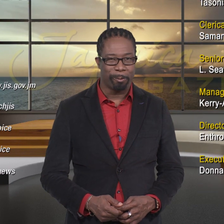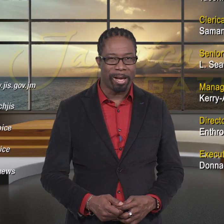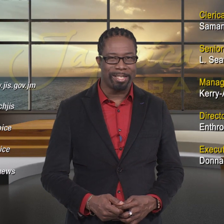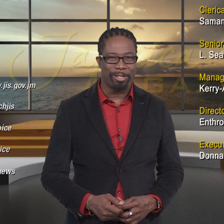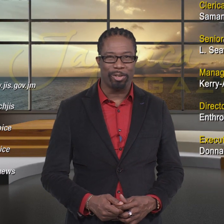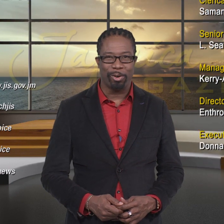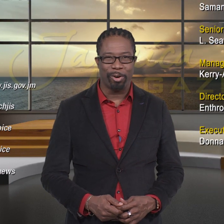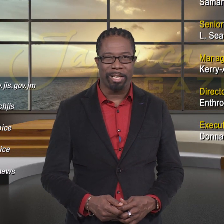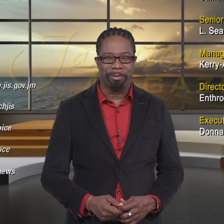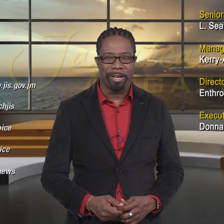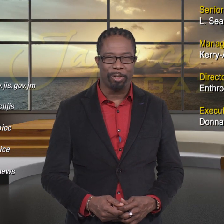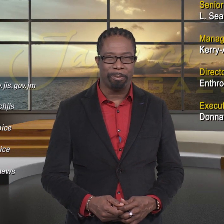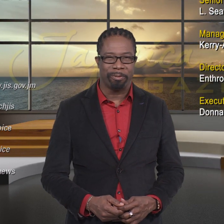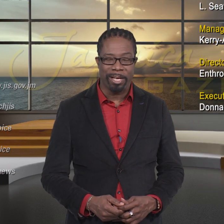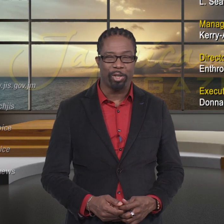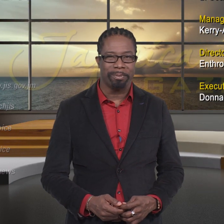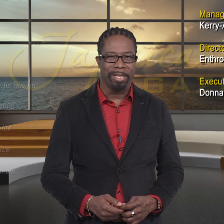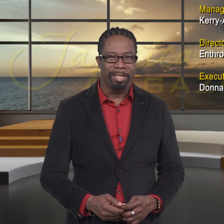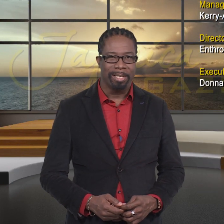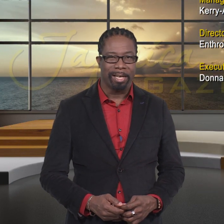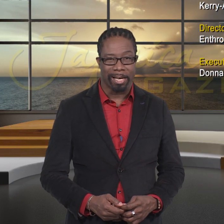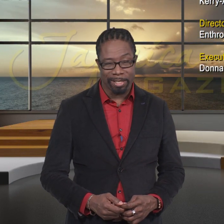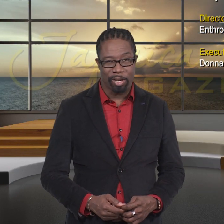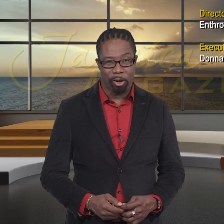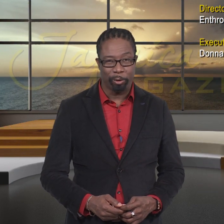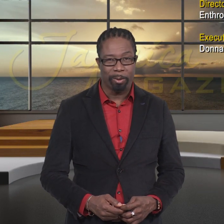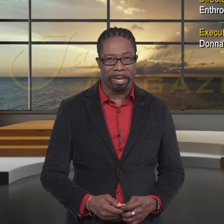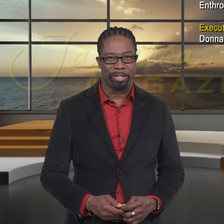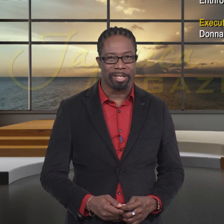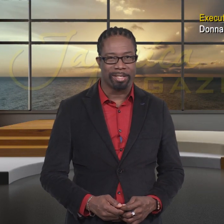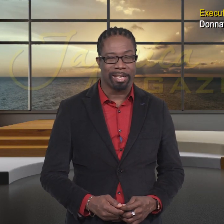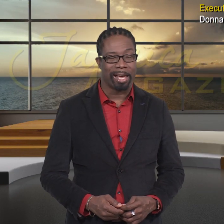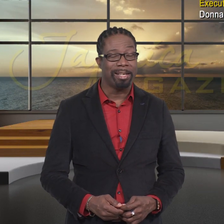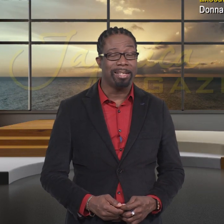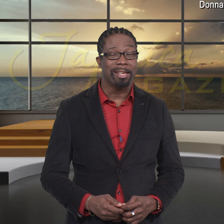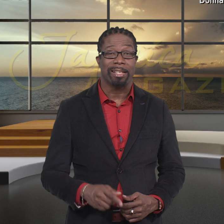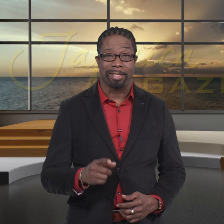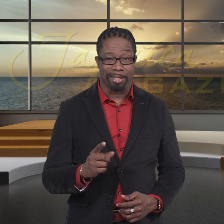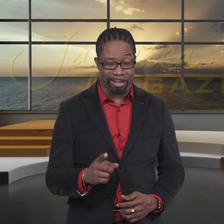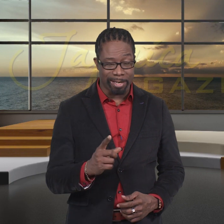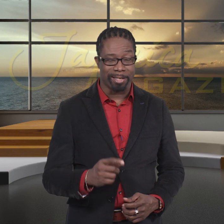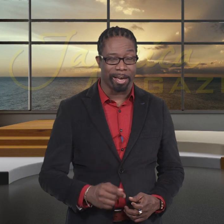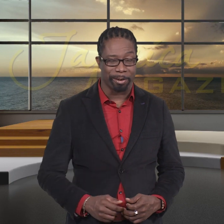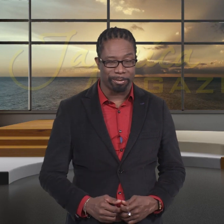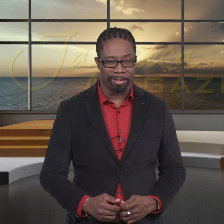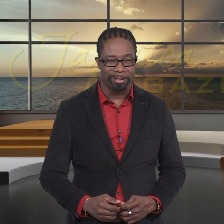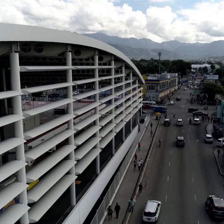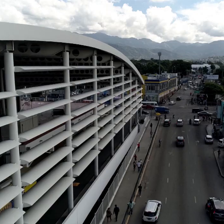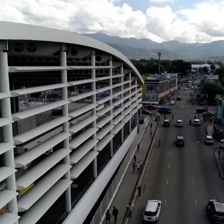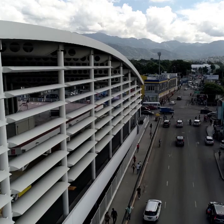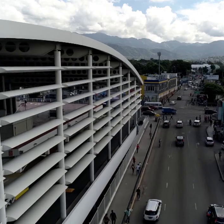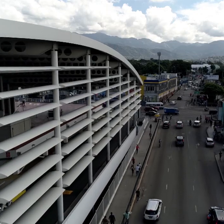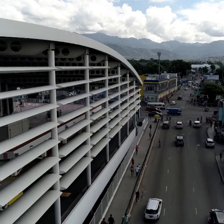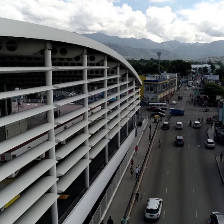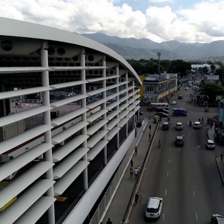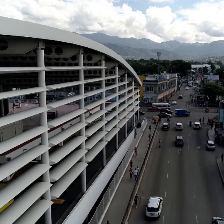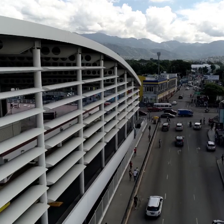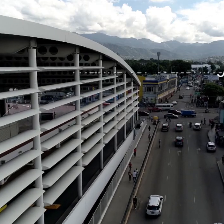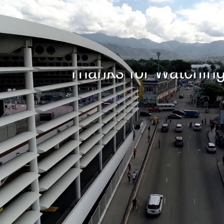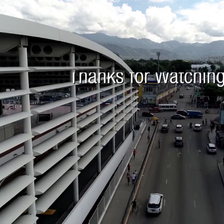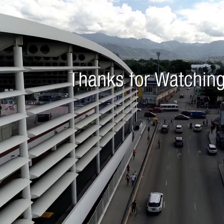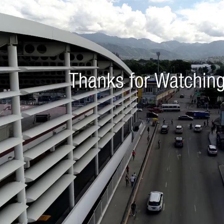flu, so practice your infection prevention and control measures and stay safe.